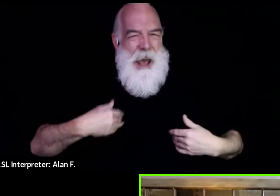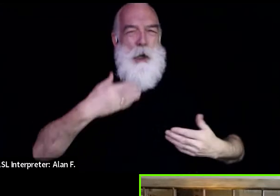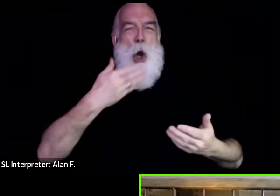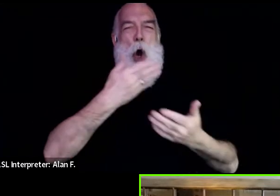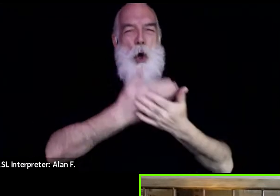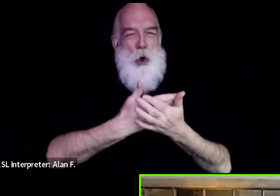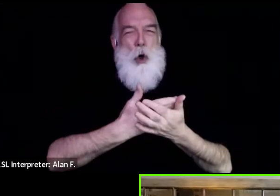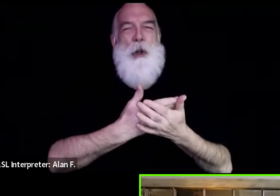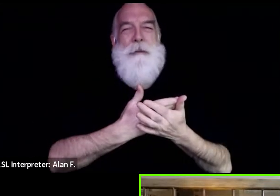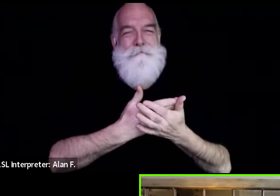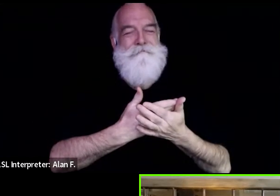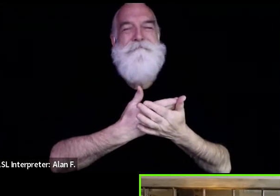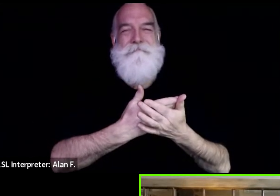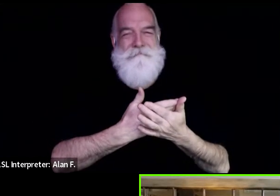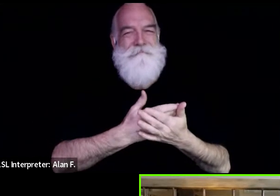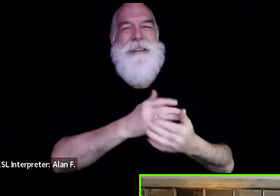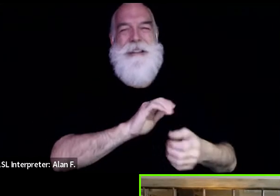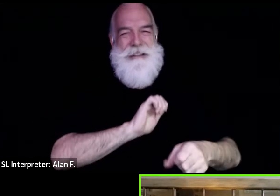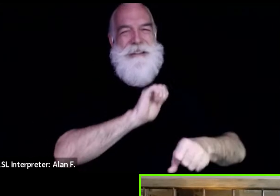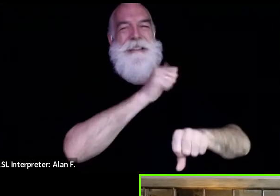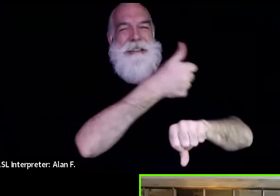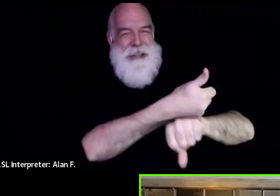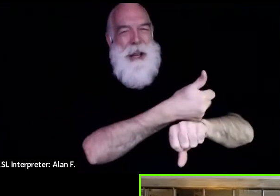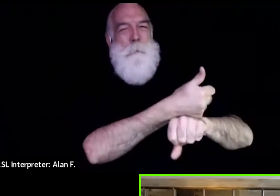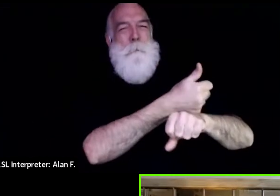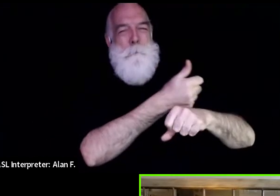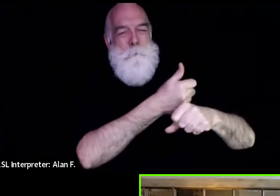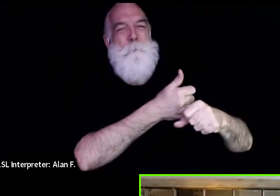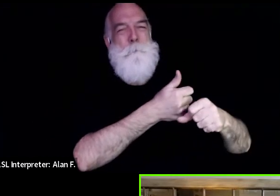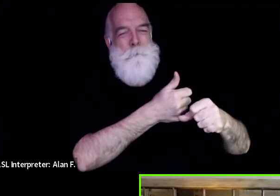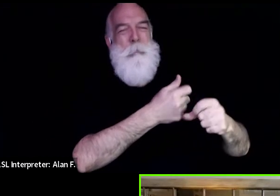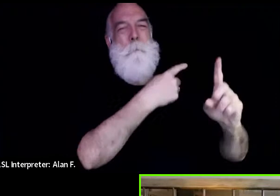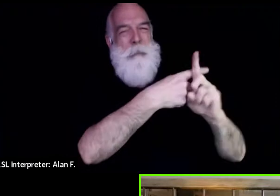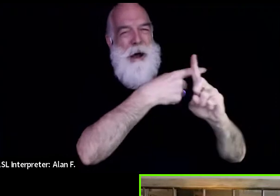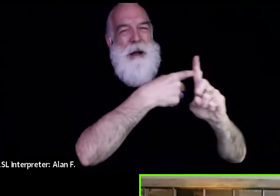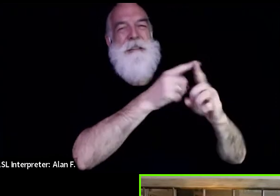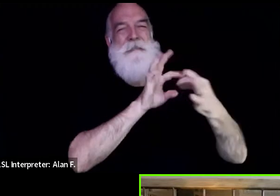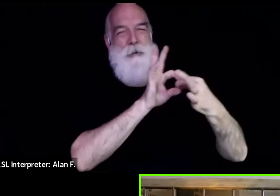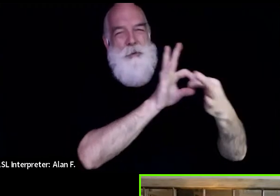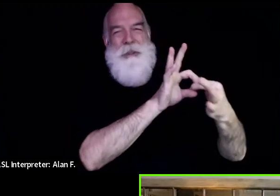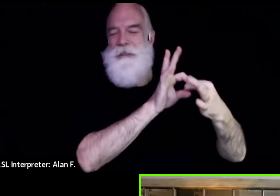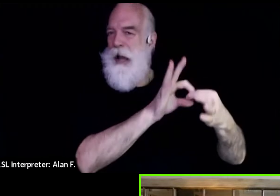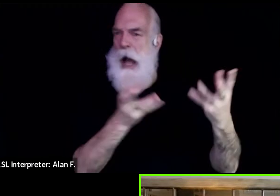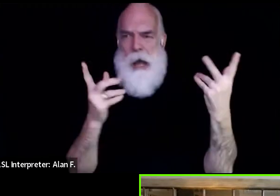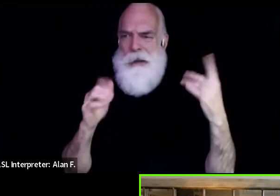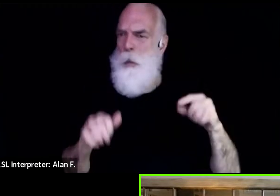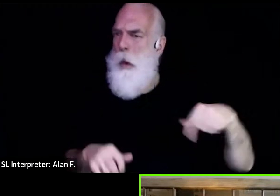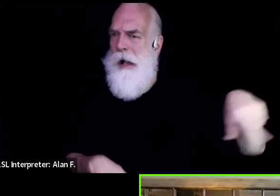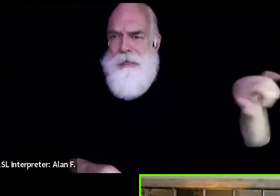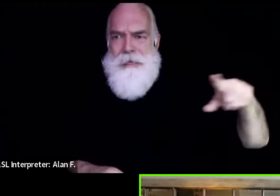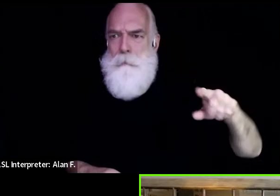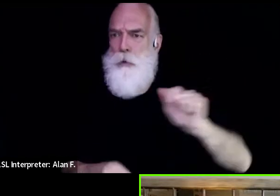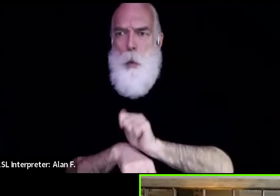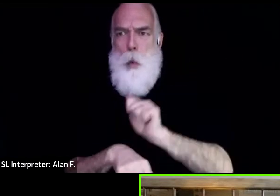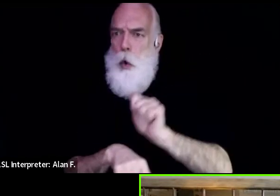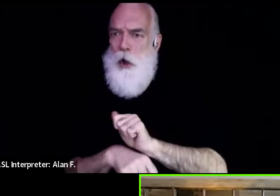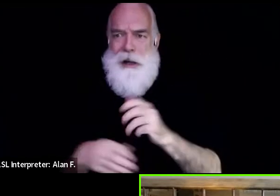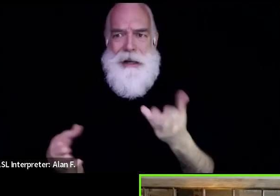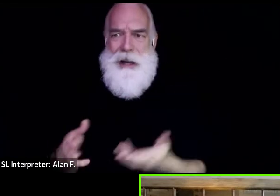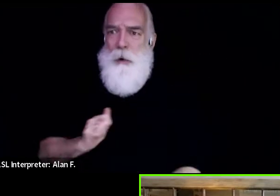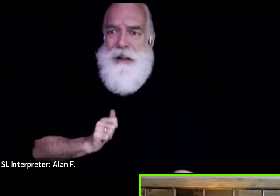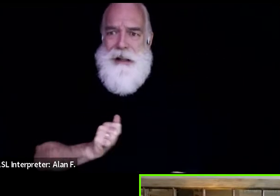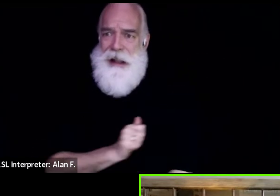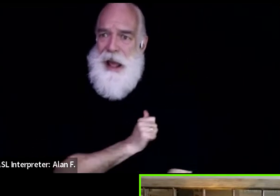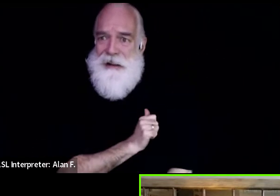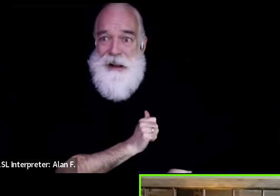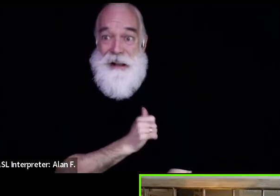goodwill. Because the reality is I didn't want officers working for the city of Atlanta who didn't want to